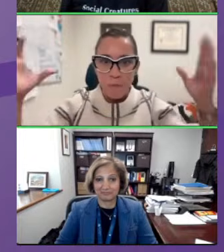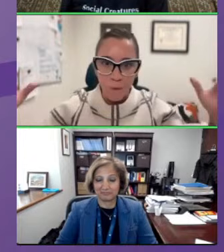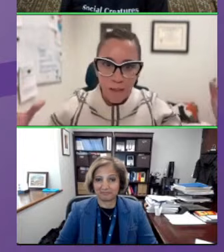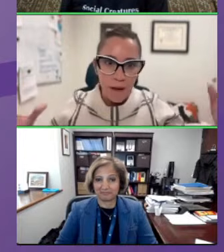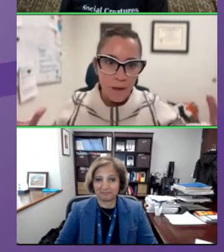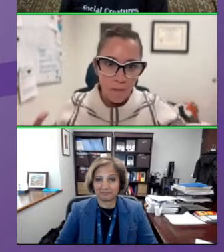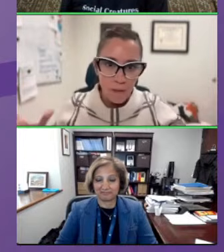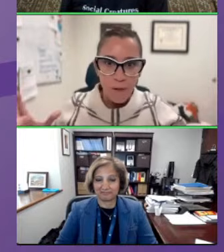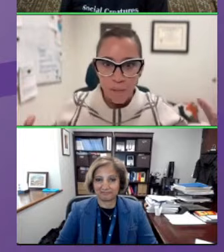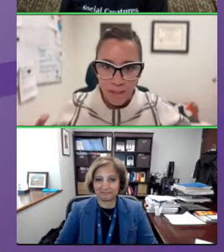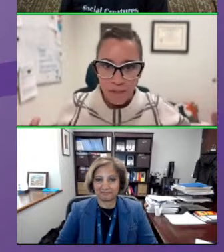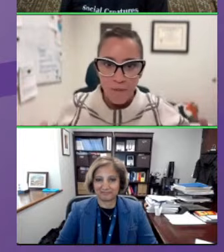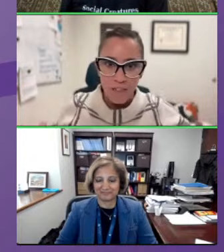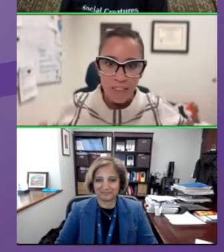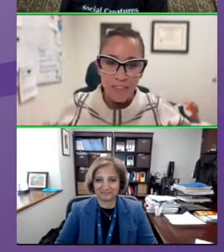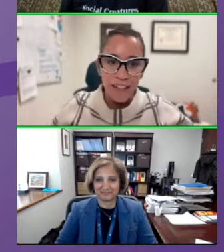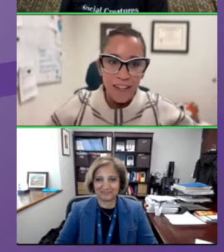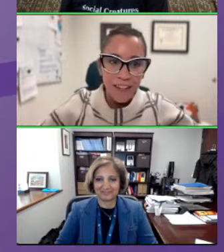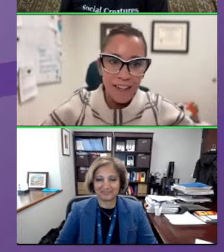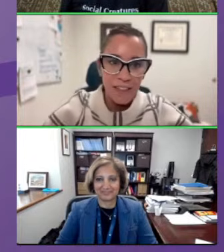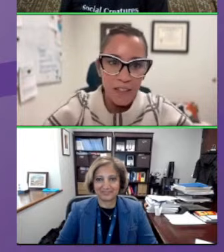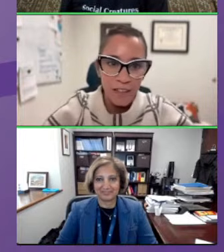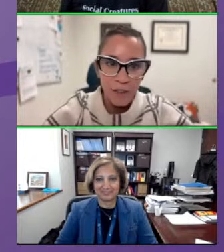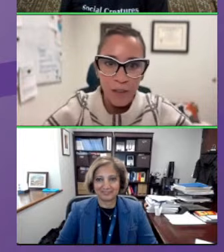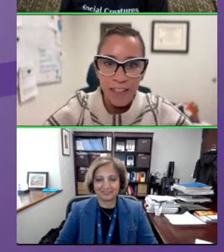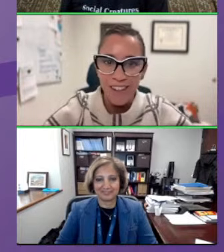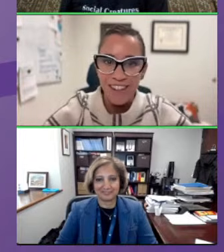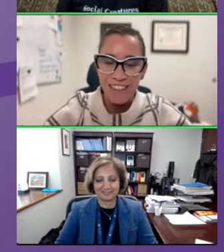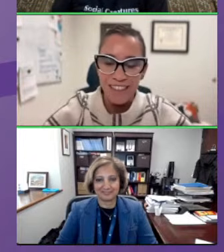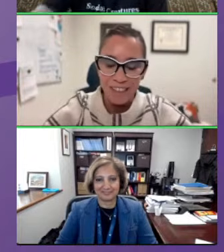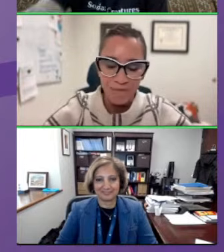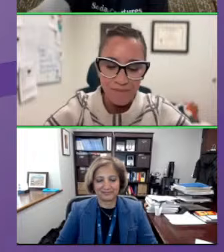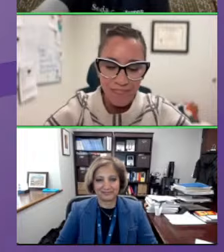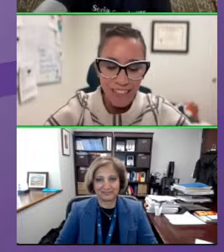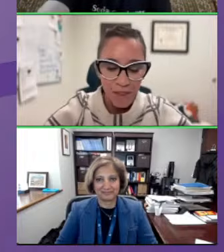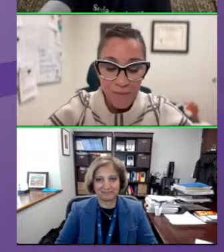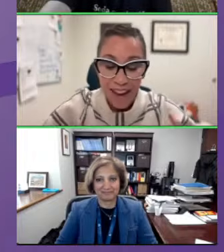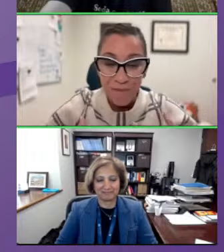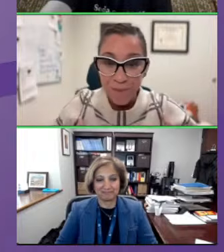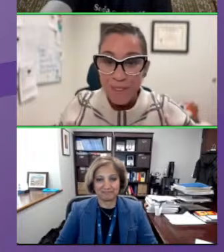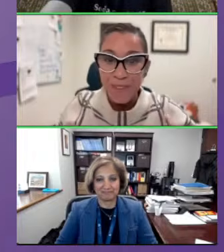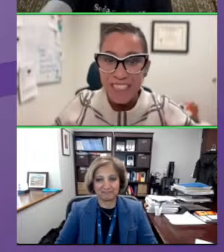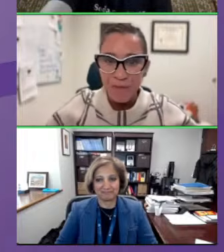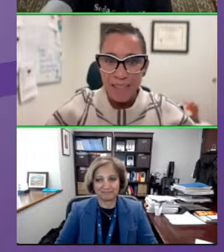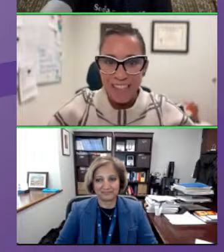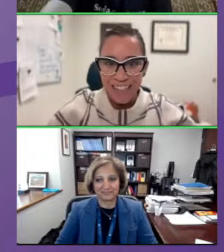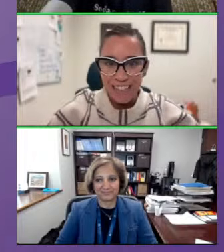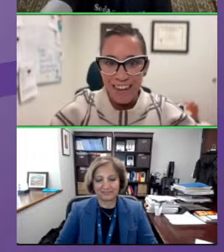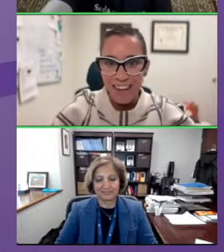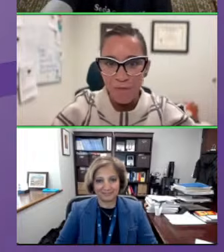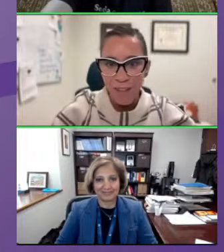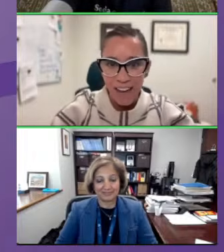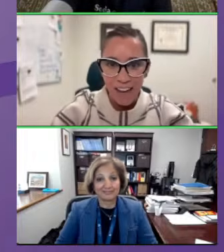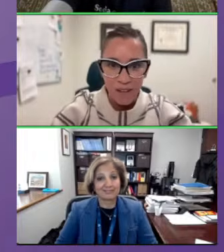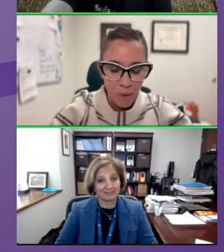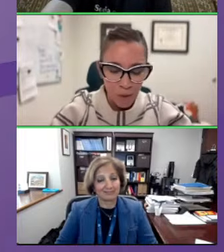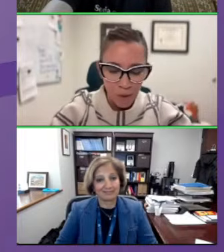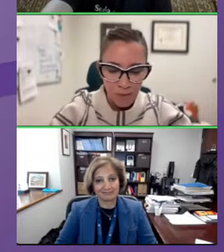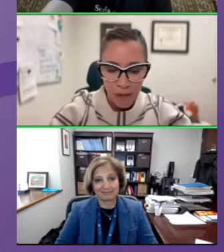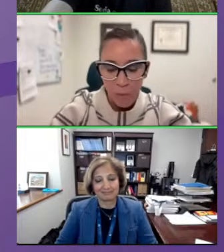big umbrella of autonomic dysfunction. And early on, actually my personal experience, we